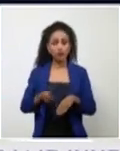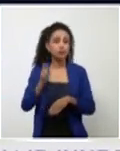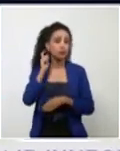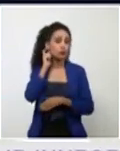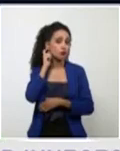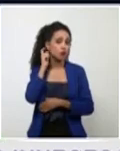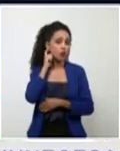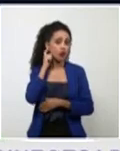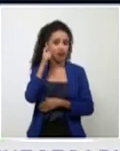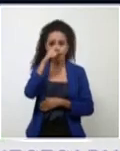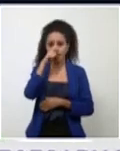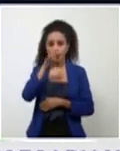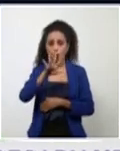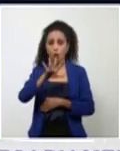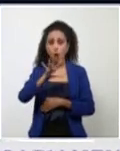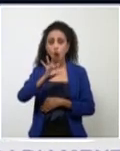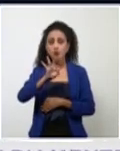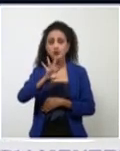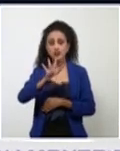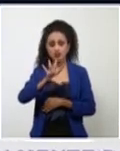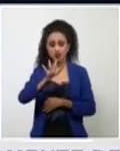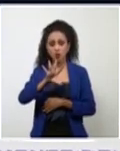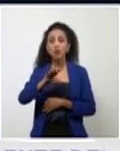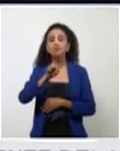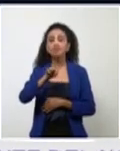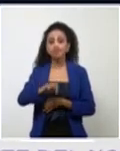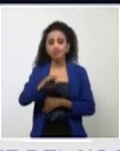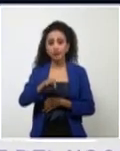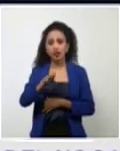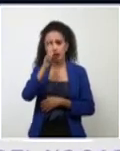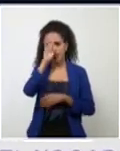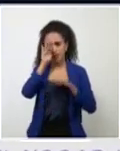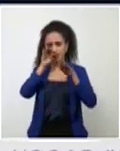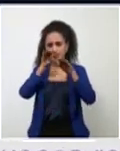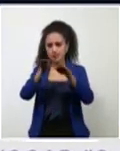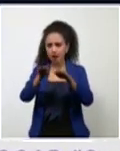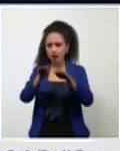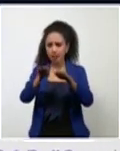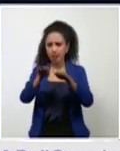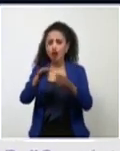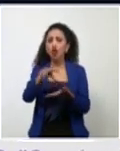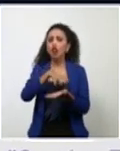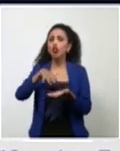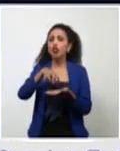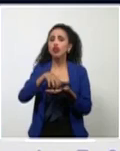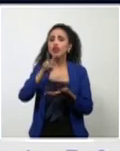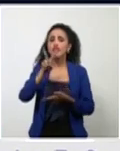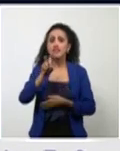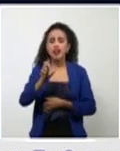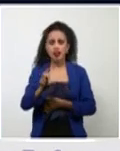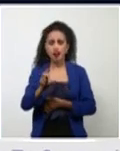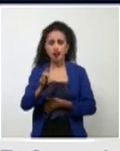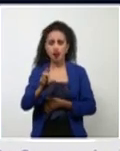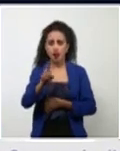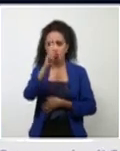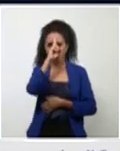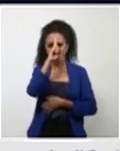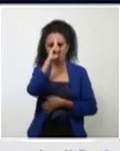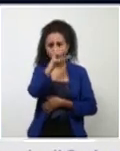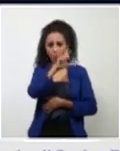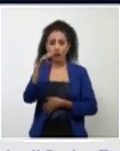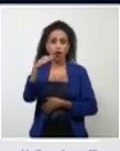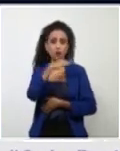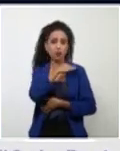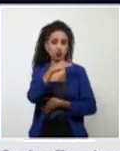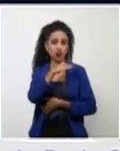for the death of an 85-year-old female patient from Villa Clara. She was admitted in the